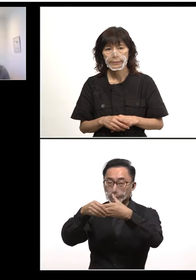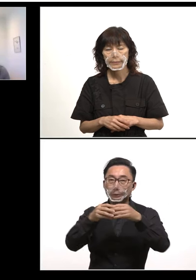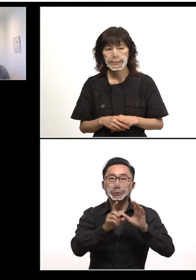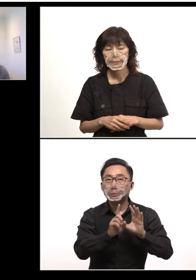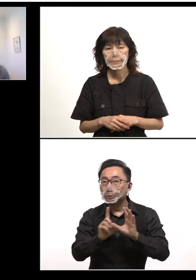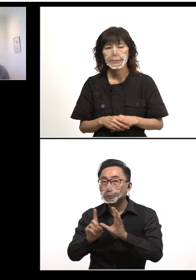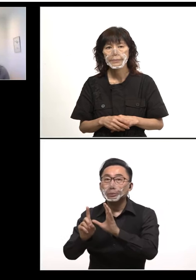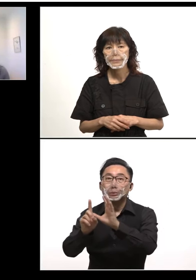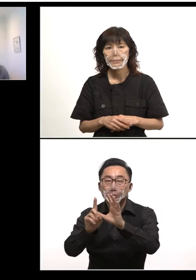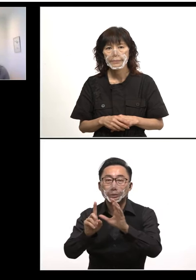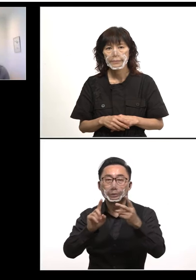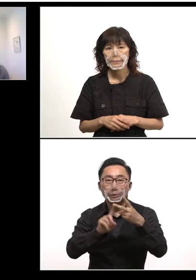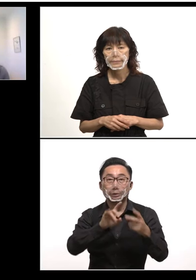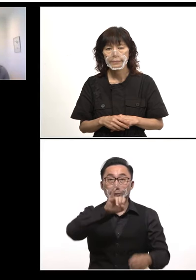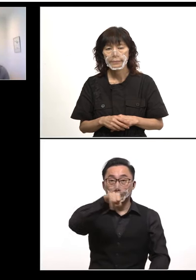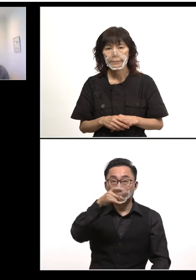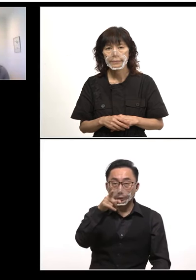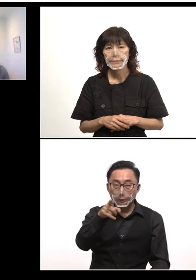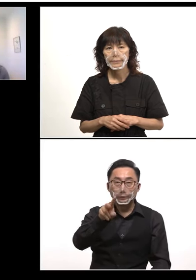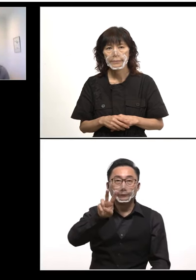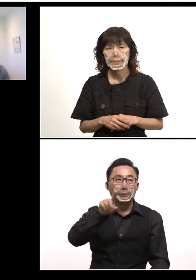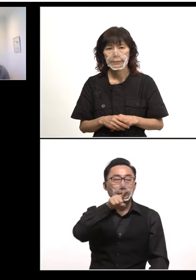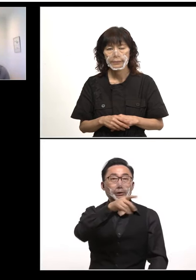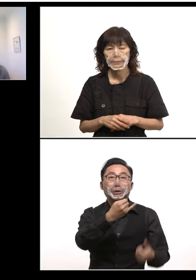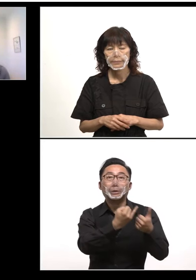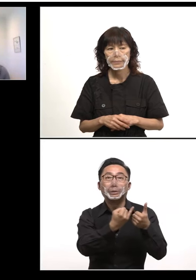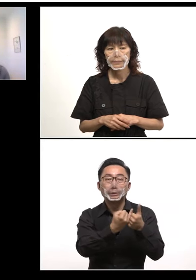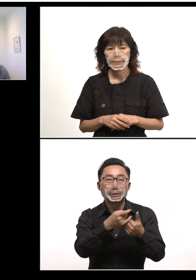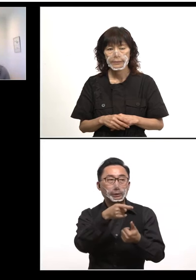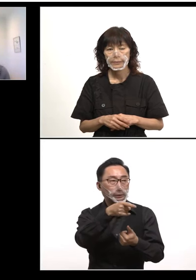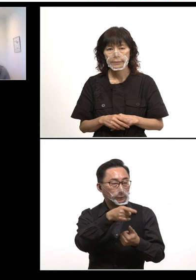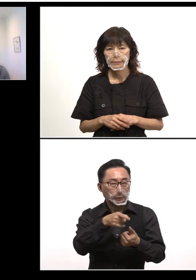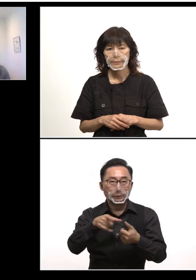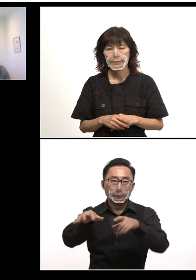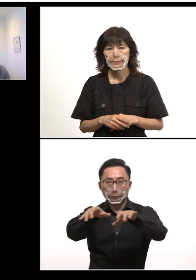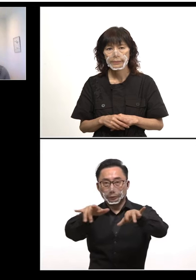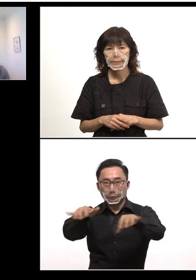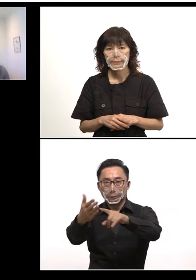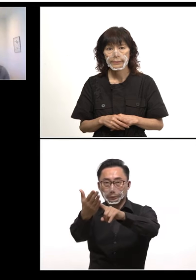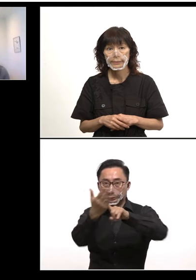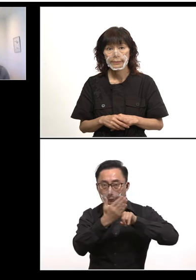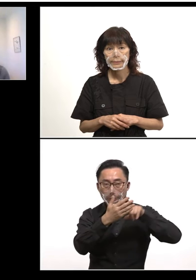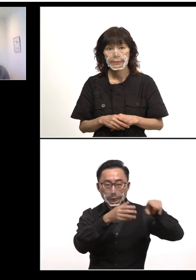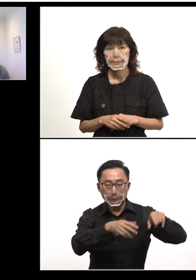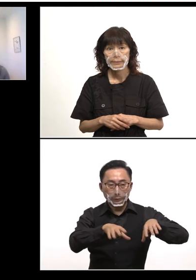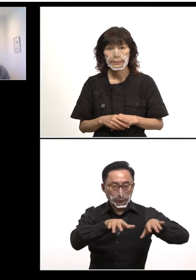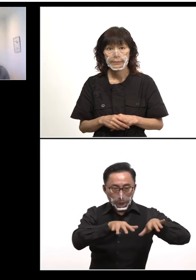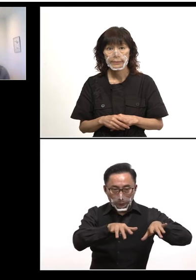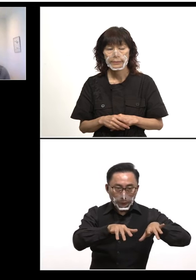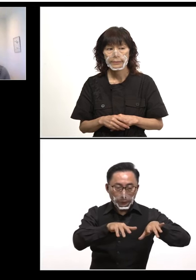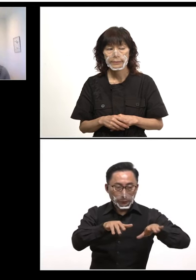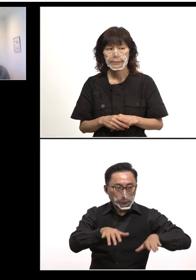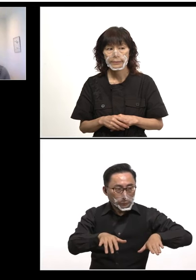know, the student very quickly became, you know, turned from small boy into co-collaborator